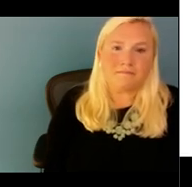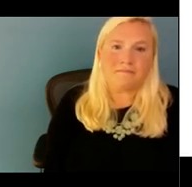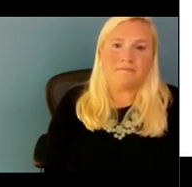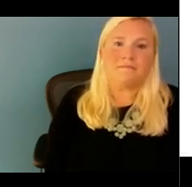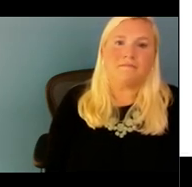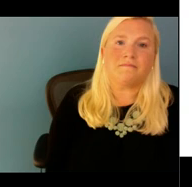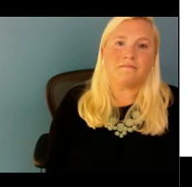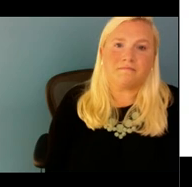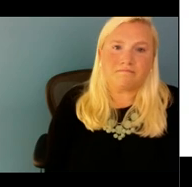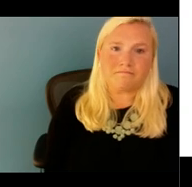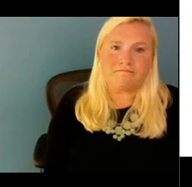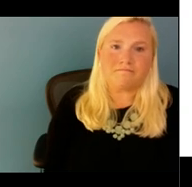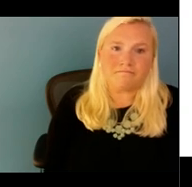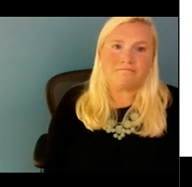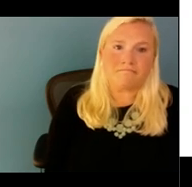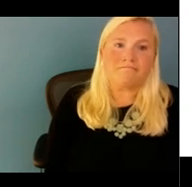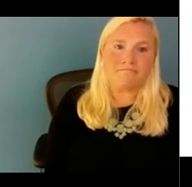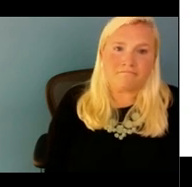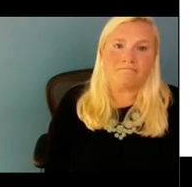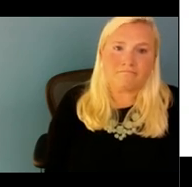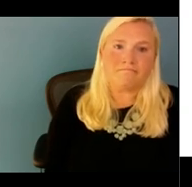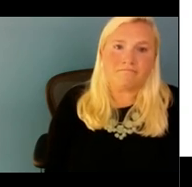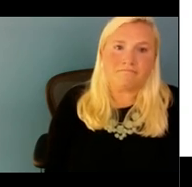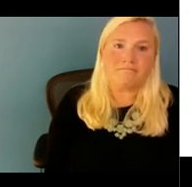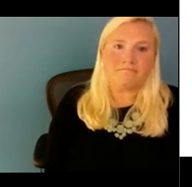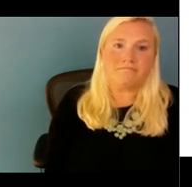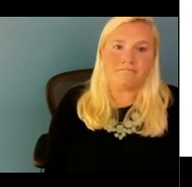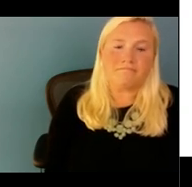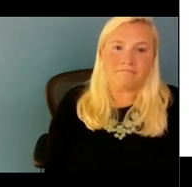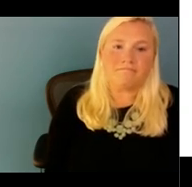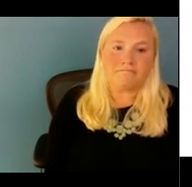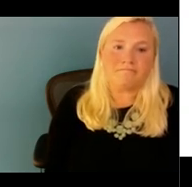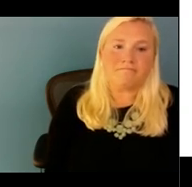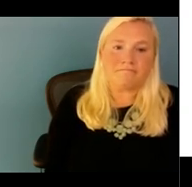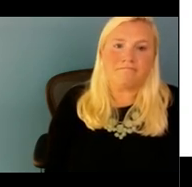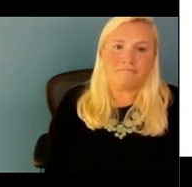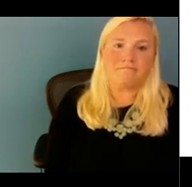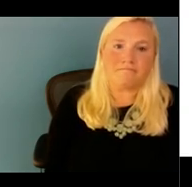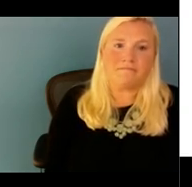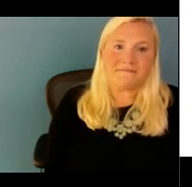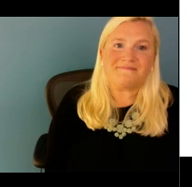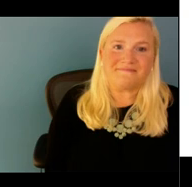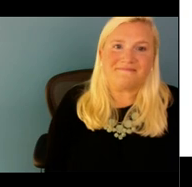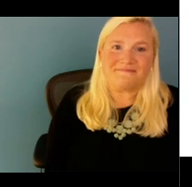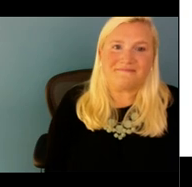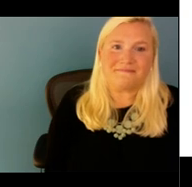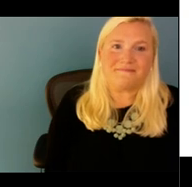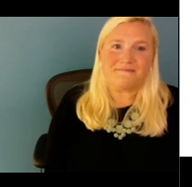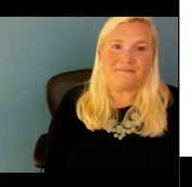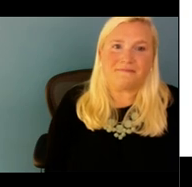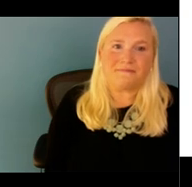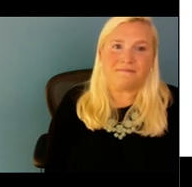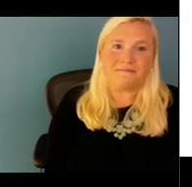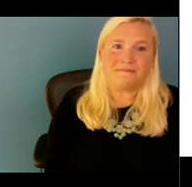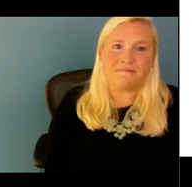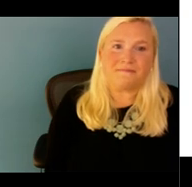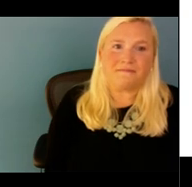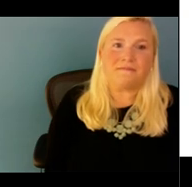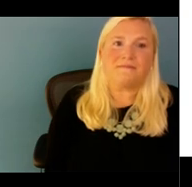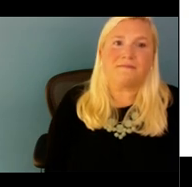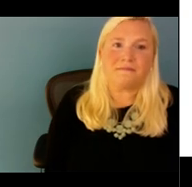is within our scope of practice. And provided we're trained, that's part of what we're supposed to be working on. Excellent. I